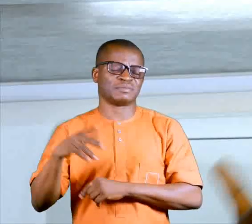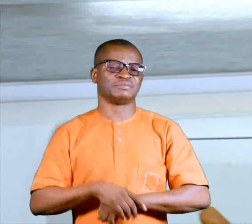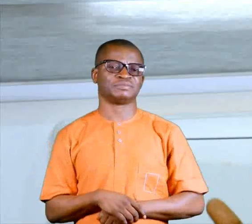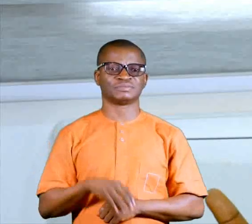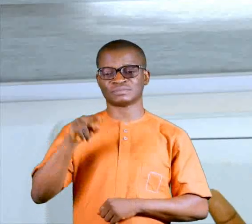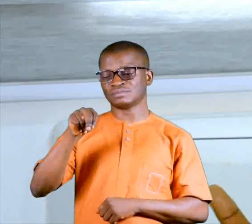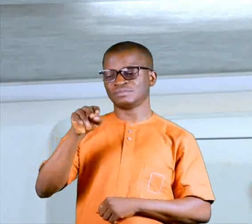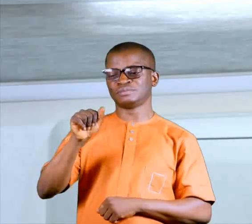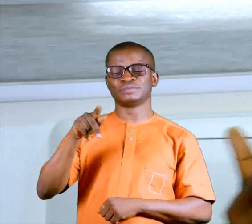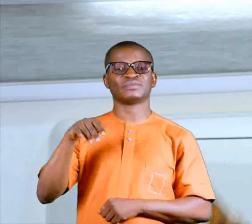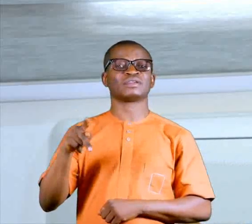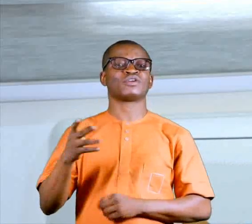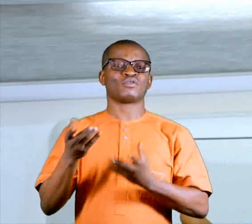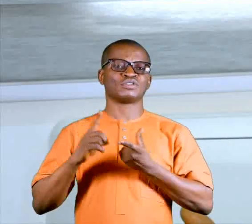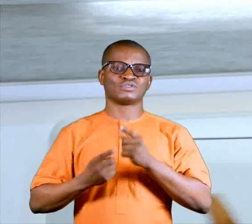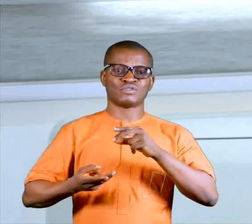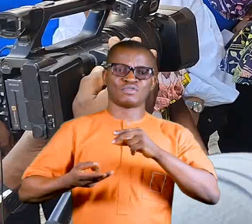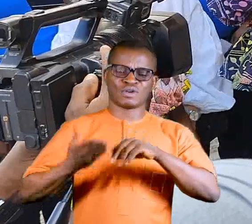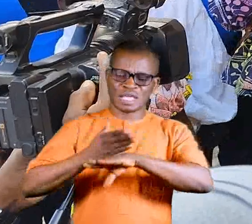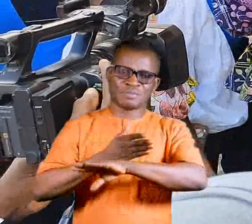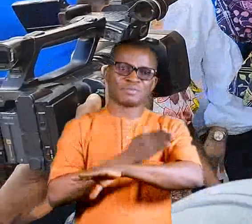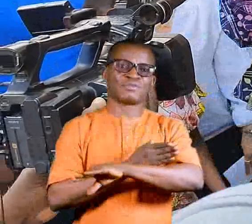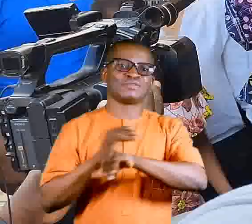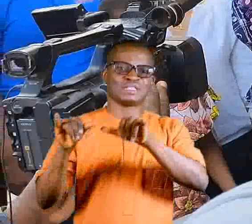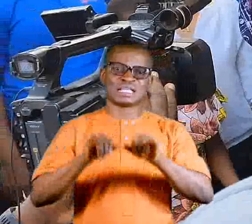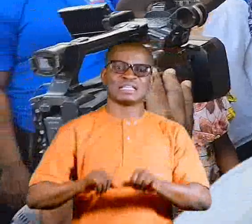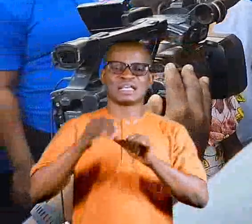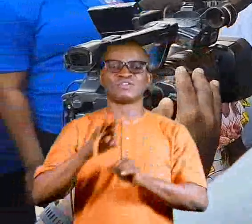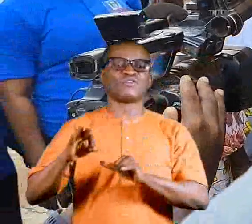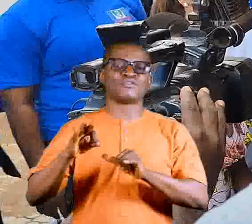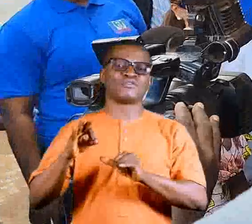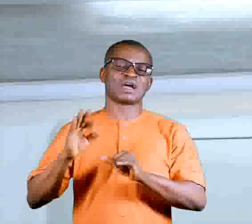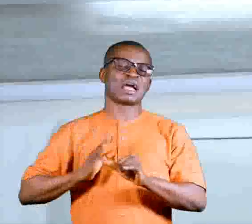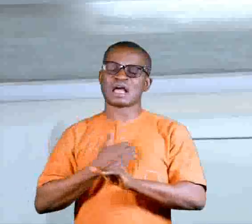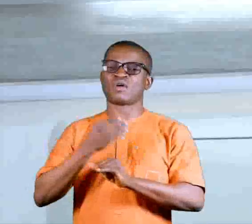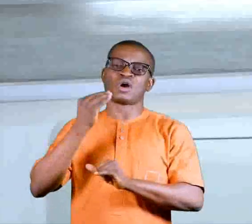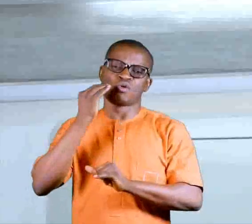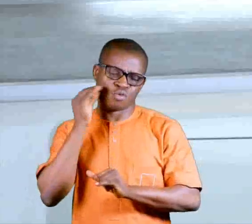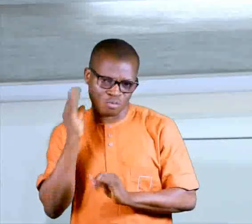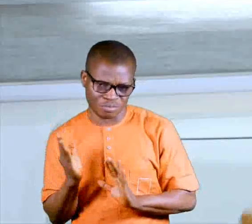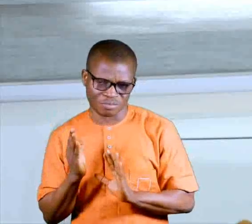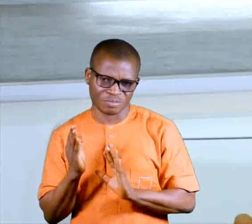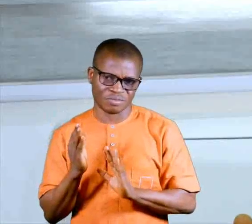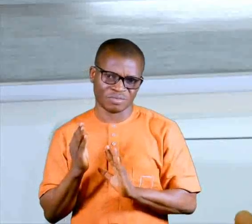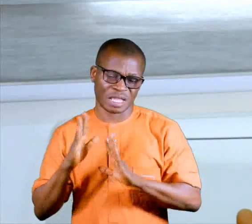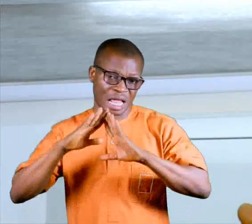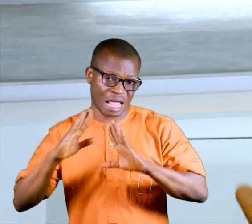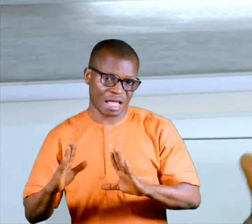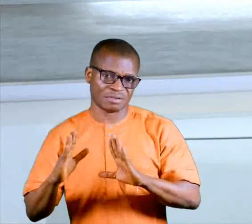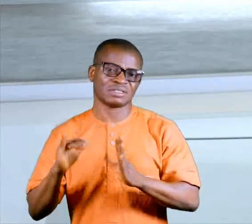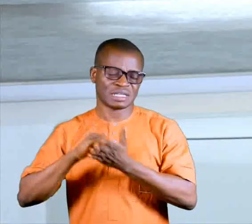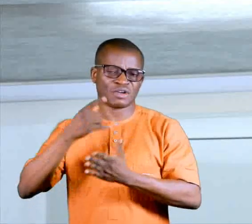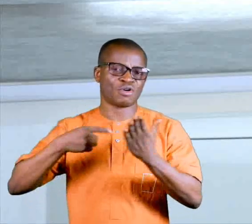wanted to improve standards of shelter, create new shelters, and these are things a lot of partners are